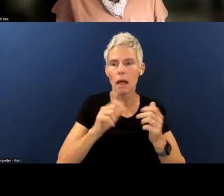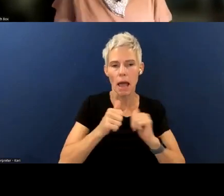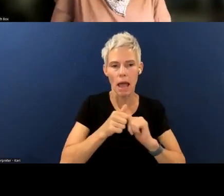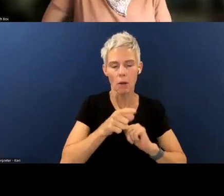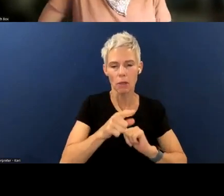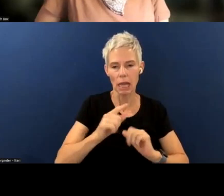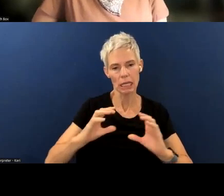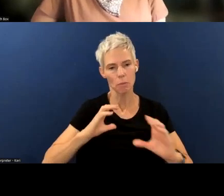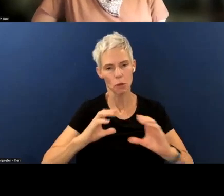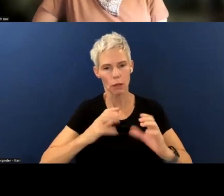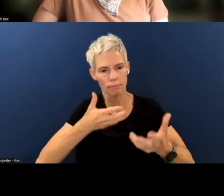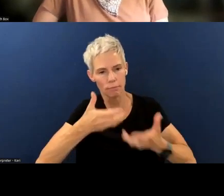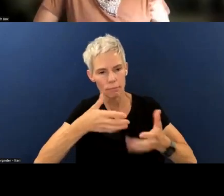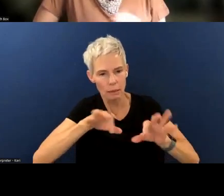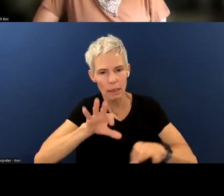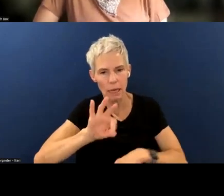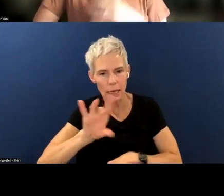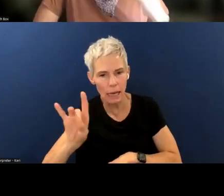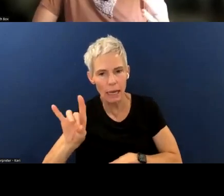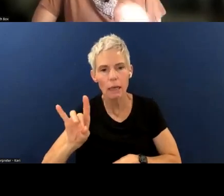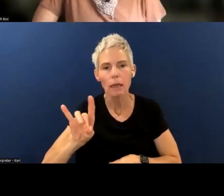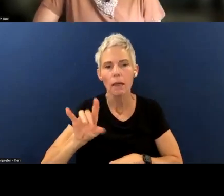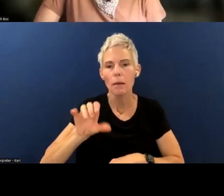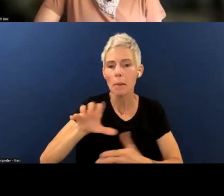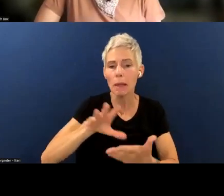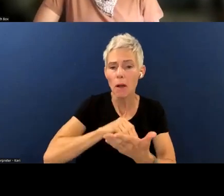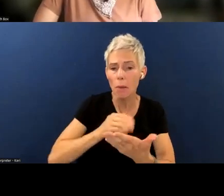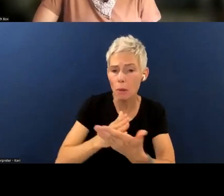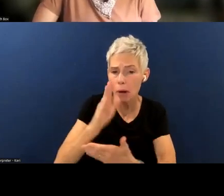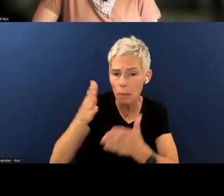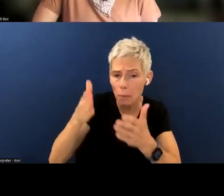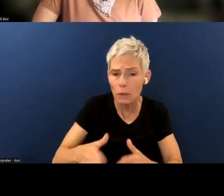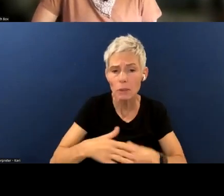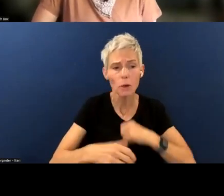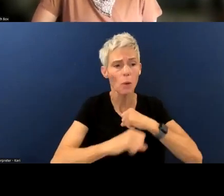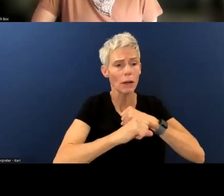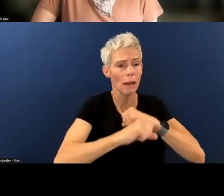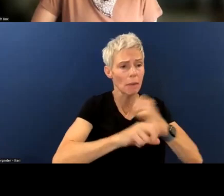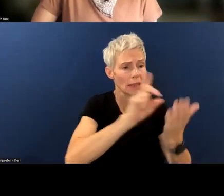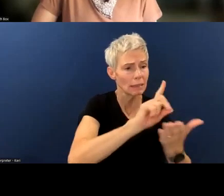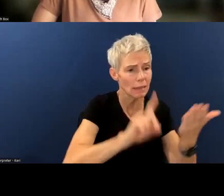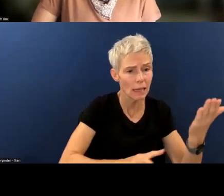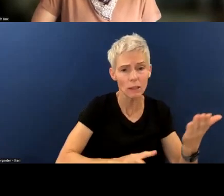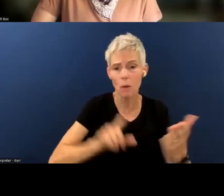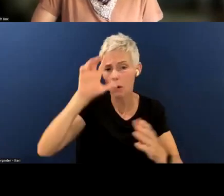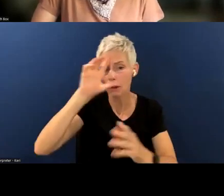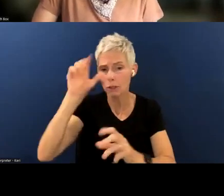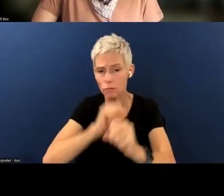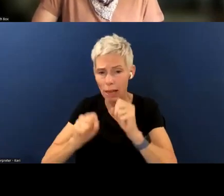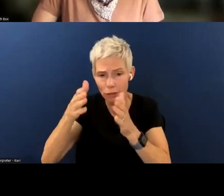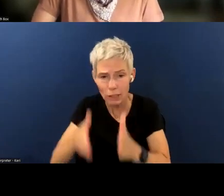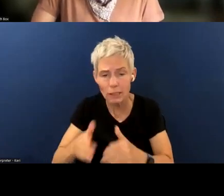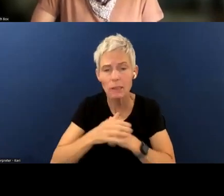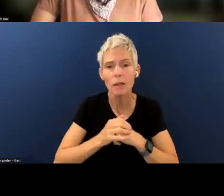988, whether you're a copywriter or a campaign designer or a strategist, or maybe you're in charge